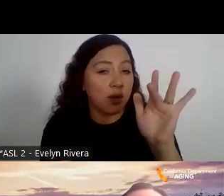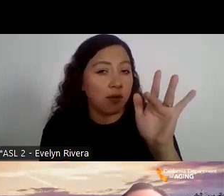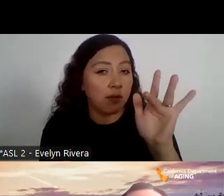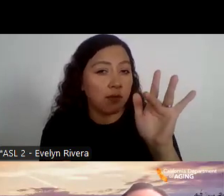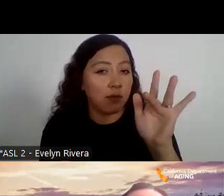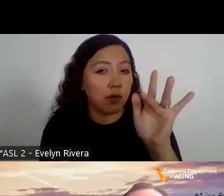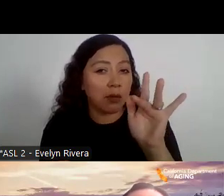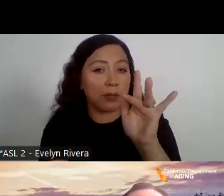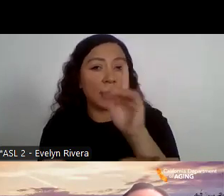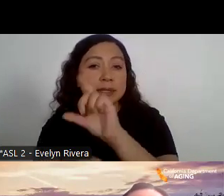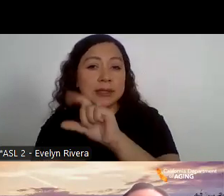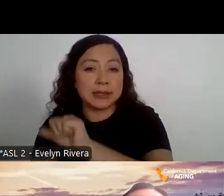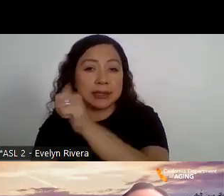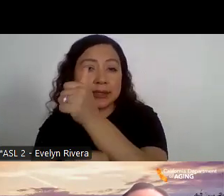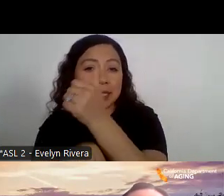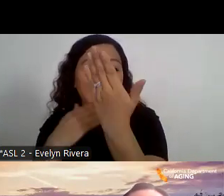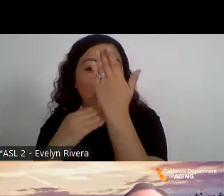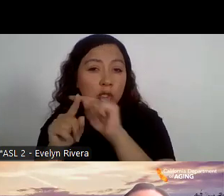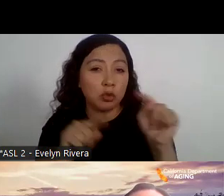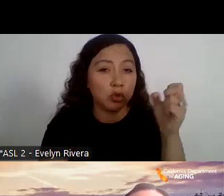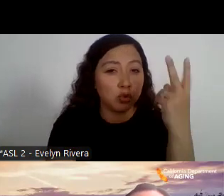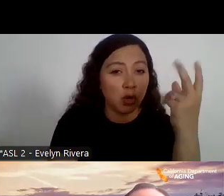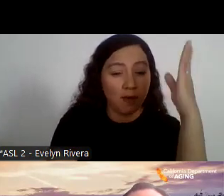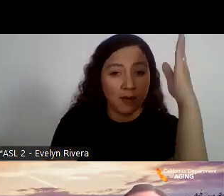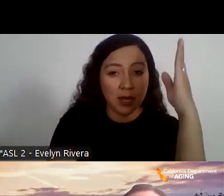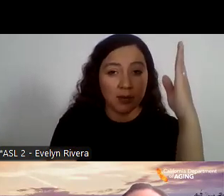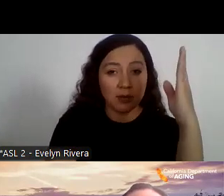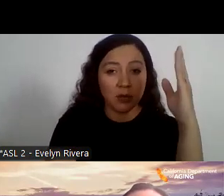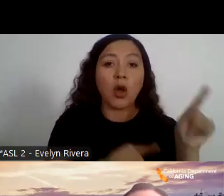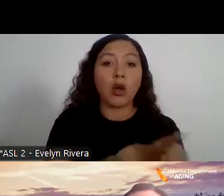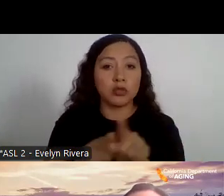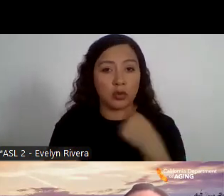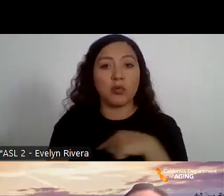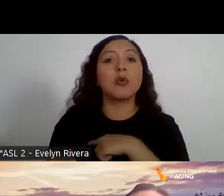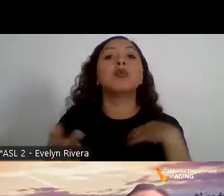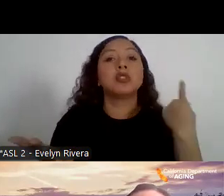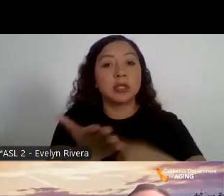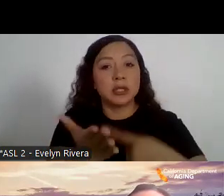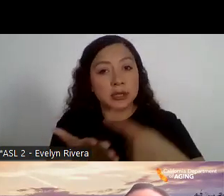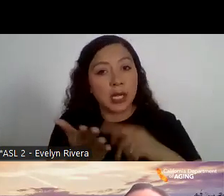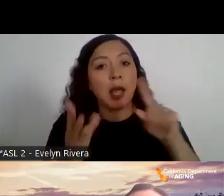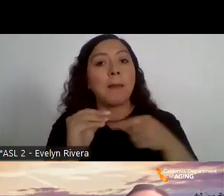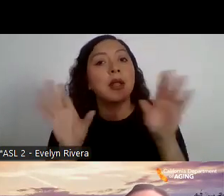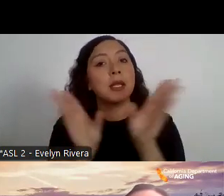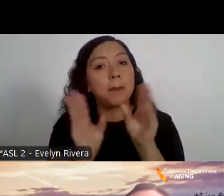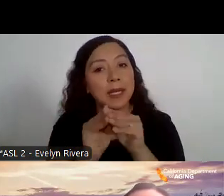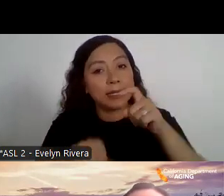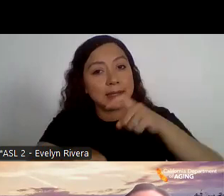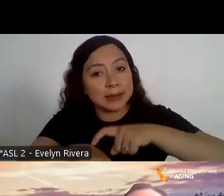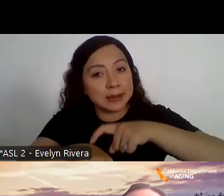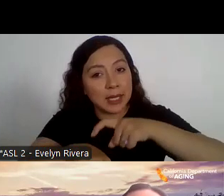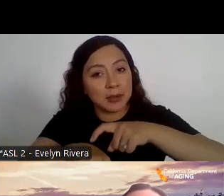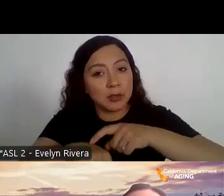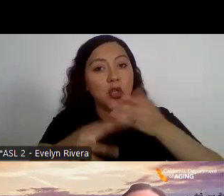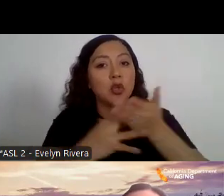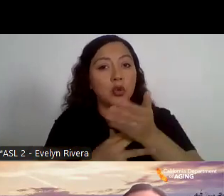from 10 to 12. We will also be in discussion about the meeting times, through